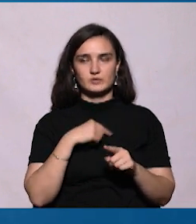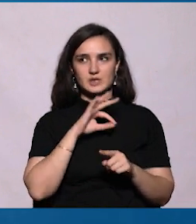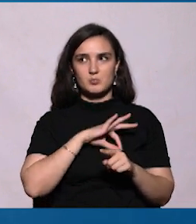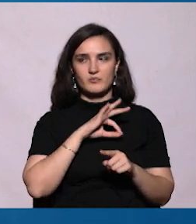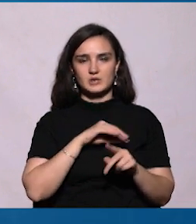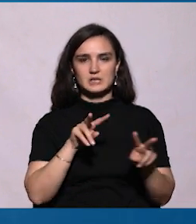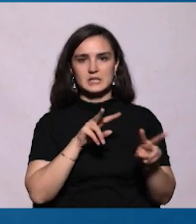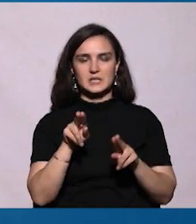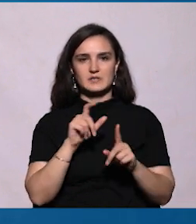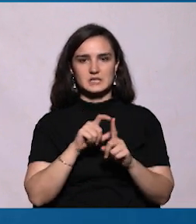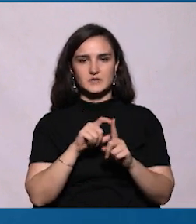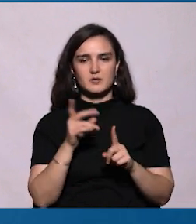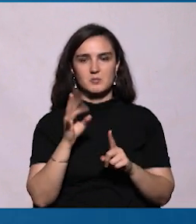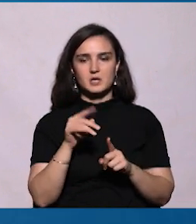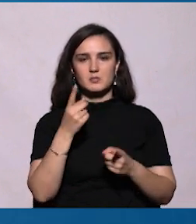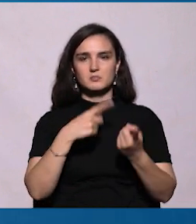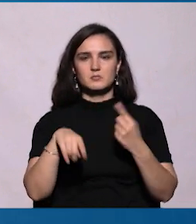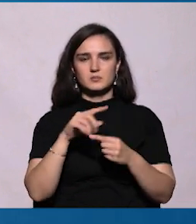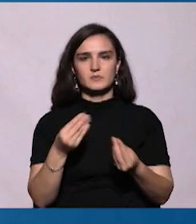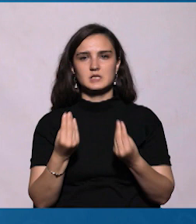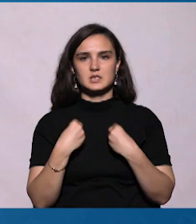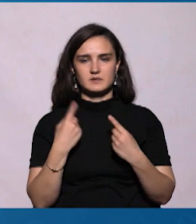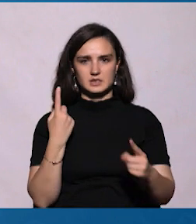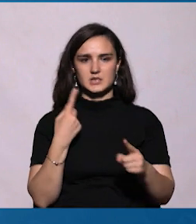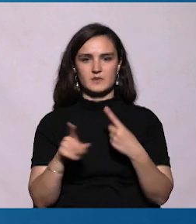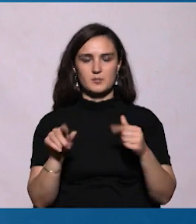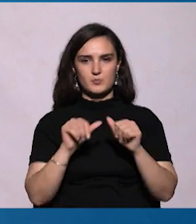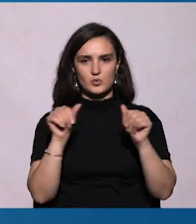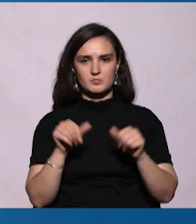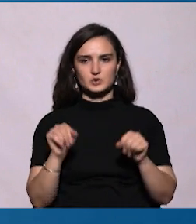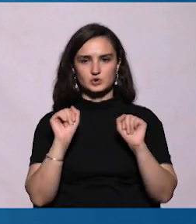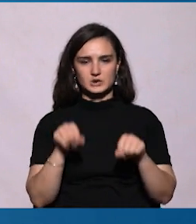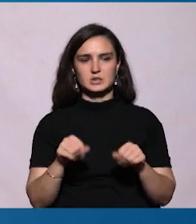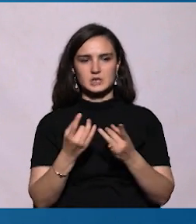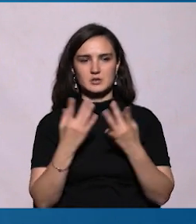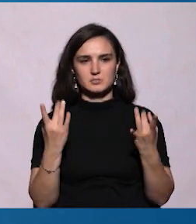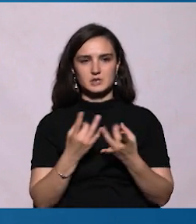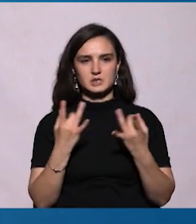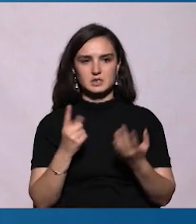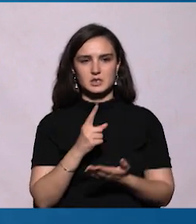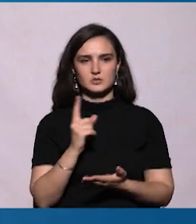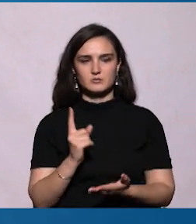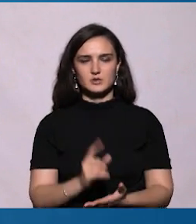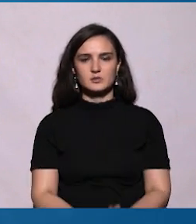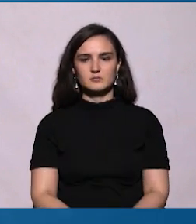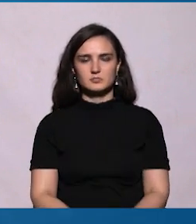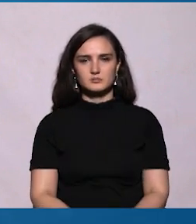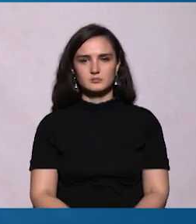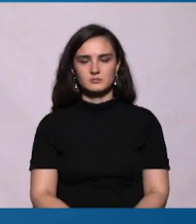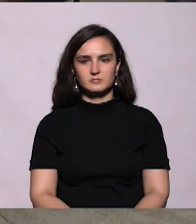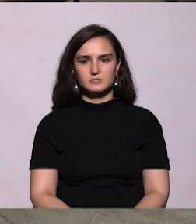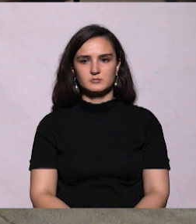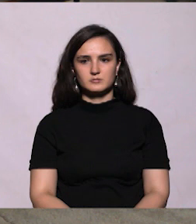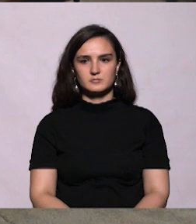used the same word, but they are given into different forms. Can you please explain why? I can, Miss